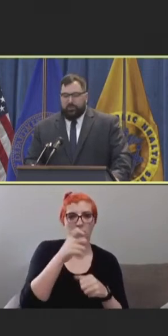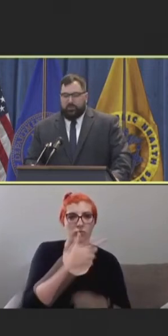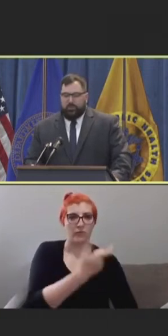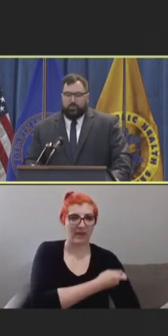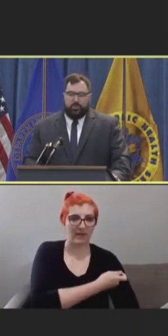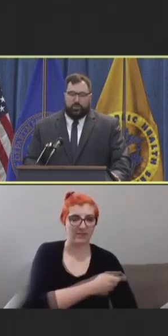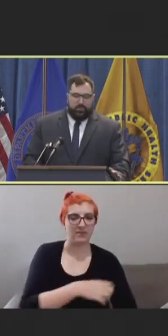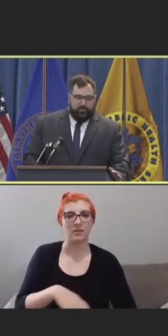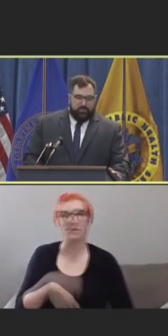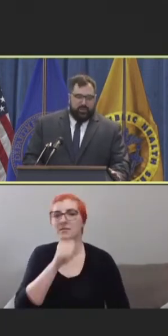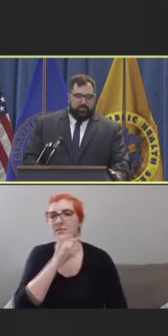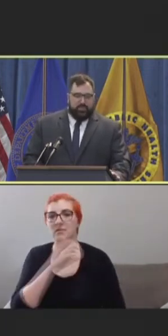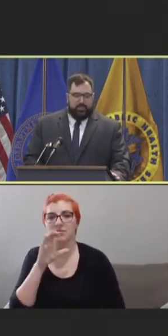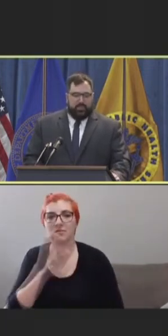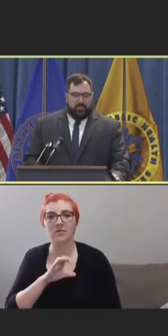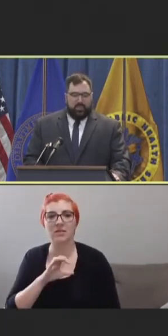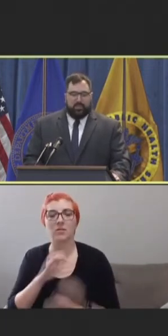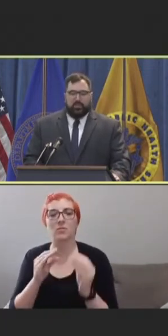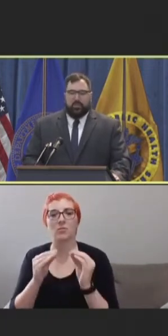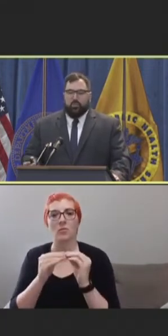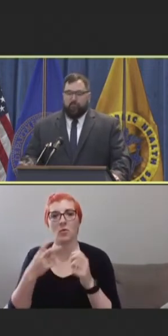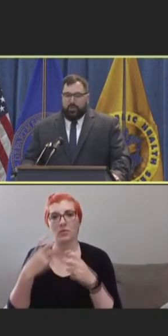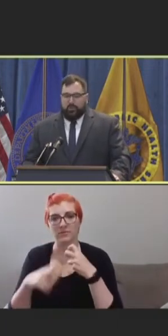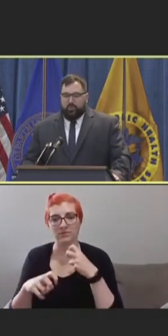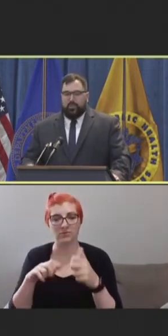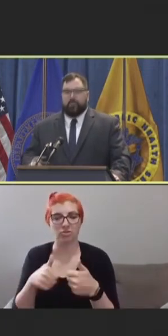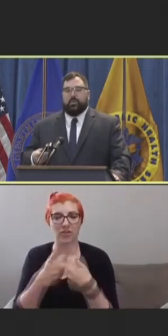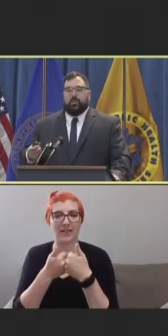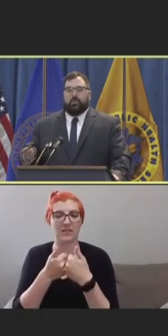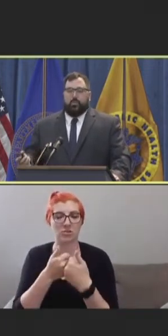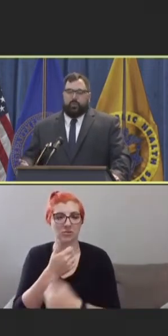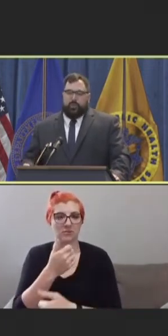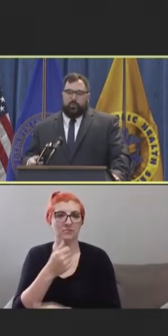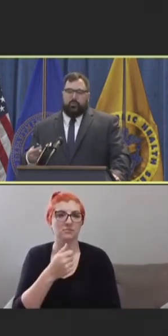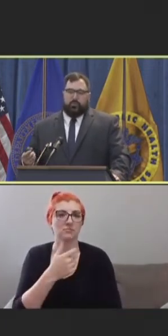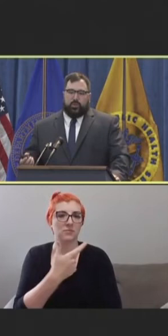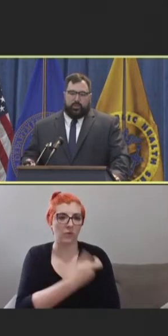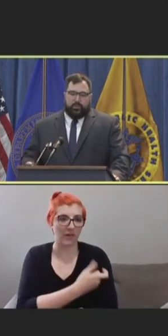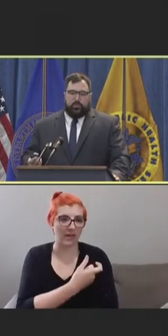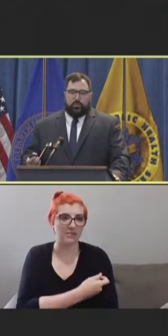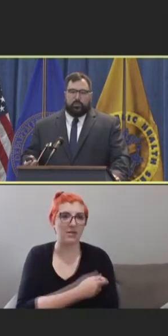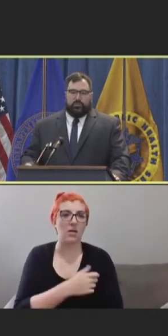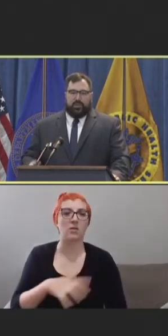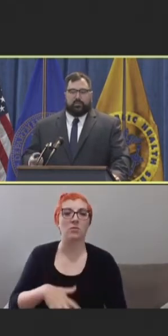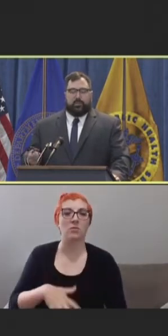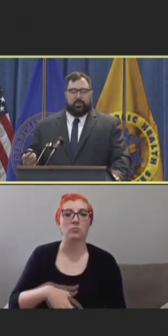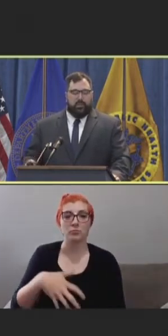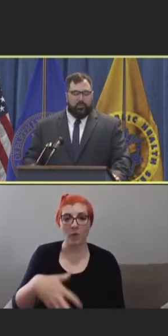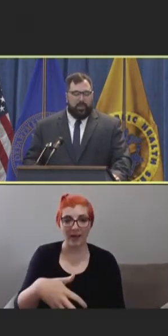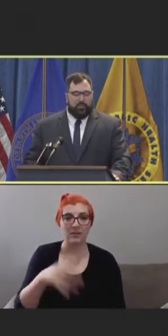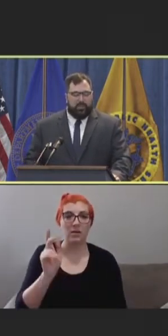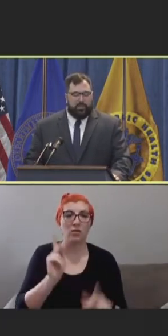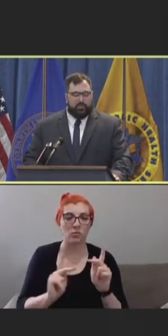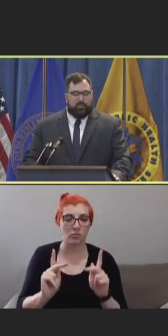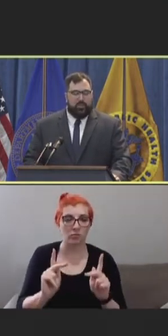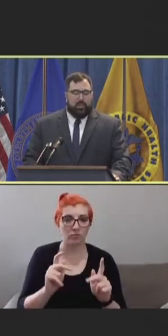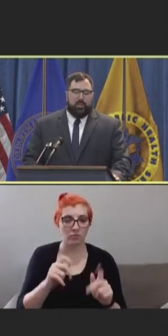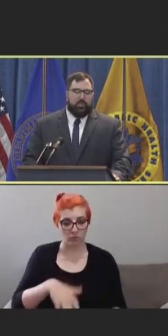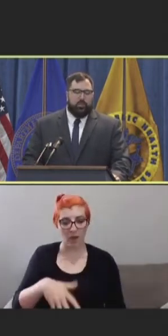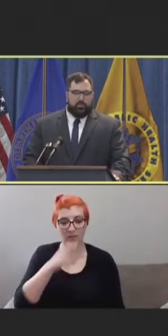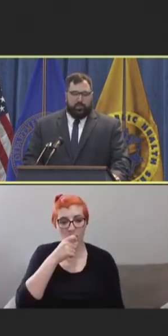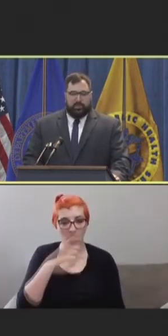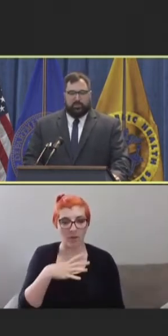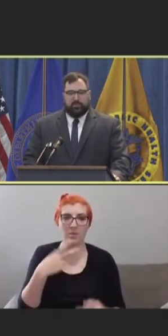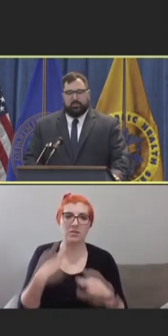Elderly tend to be more difficult to vaccinate than the young. Pregnant women are a particularly difficult to vaccinate population.